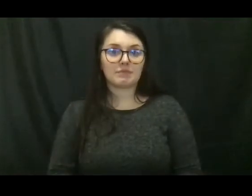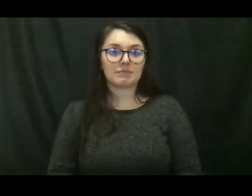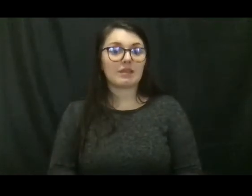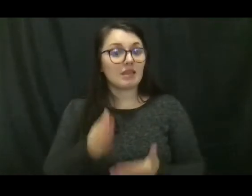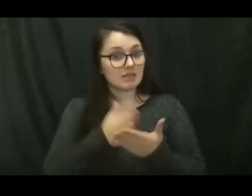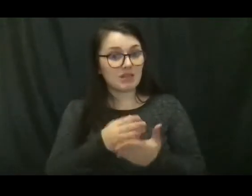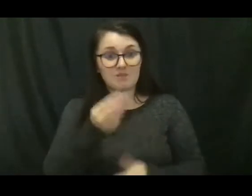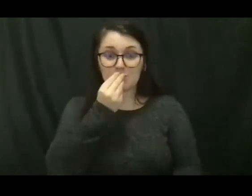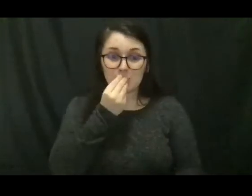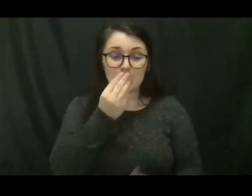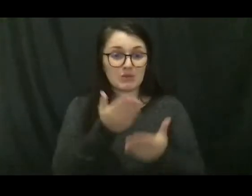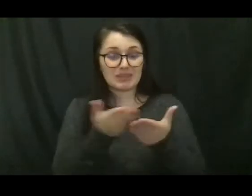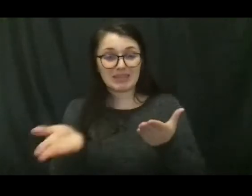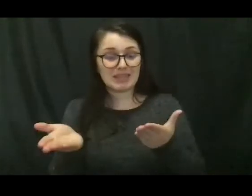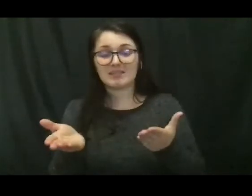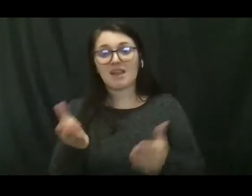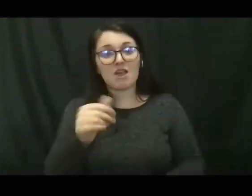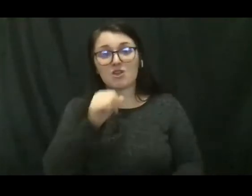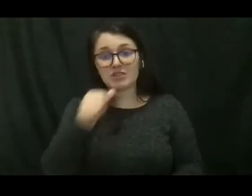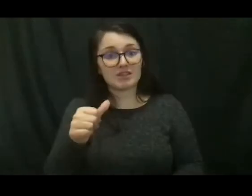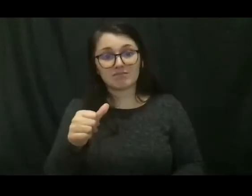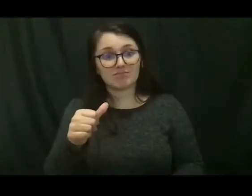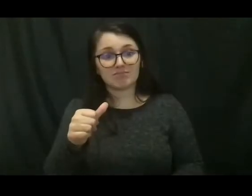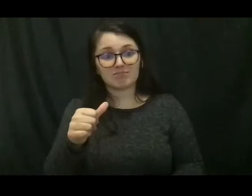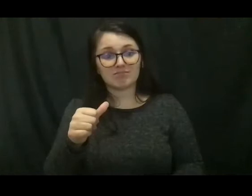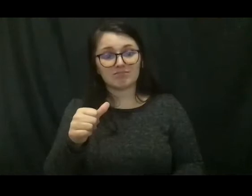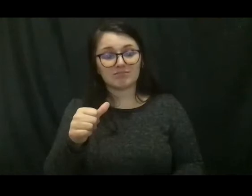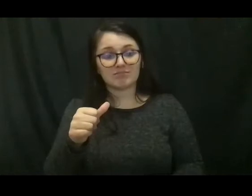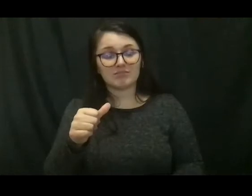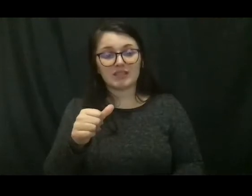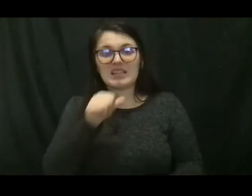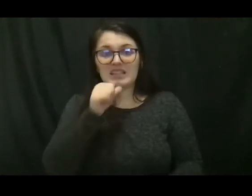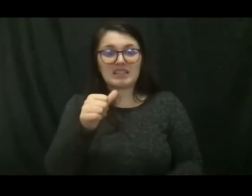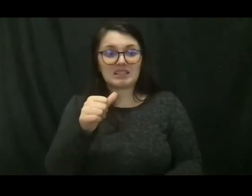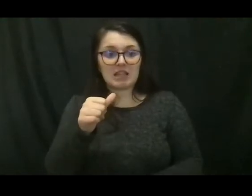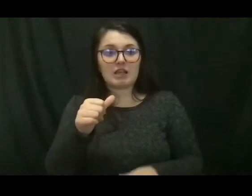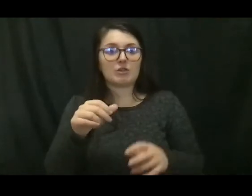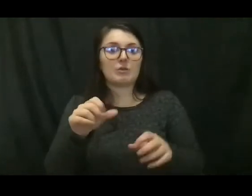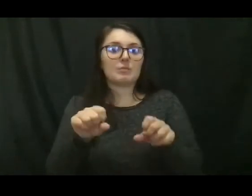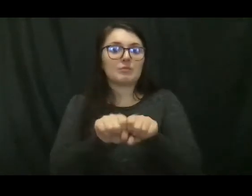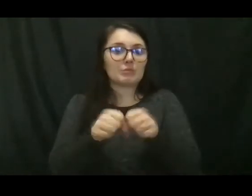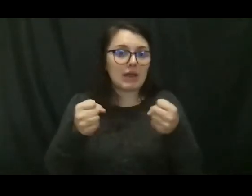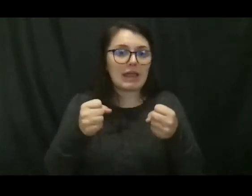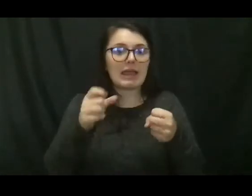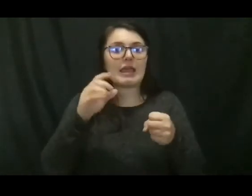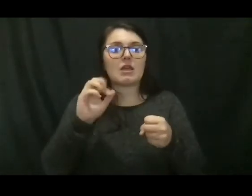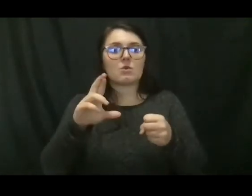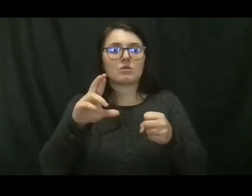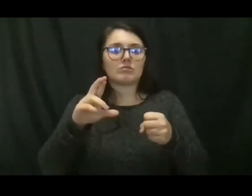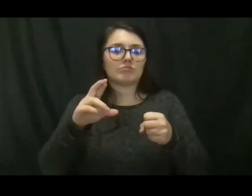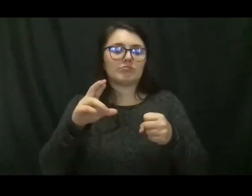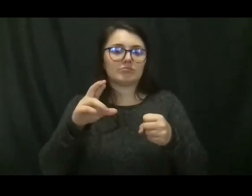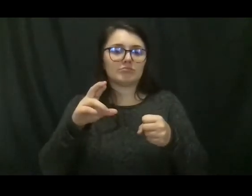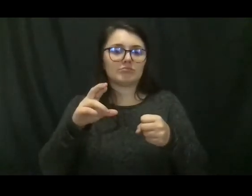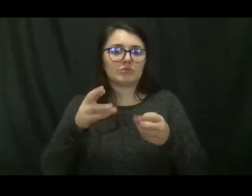in particular, doesn't break down when it's stuck together in there. And so it's really important to think about ways that we can